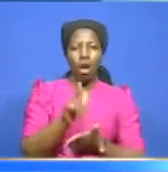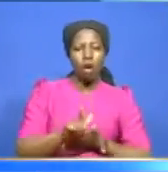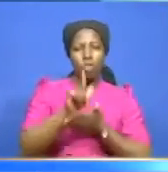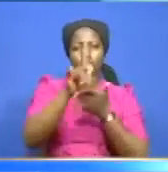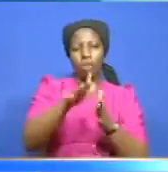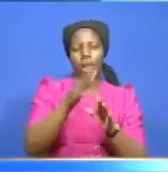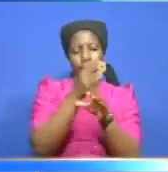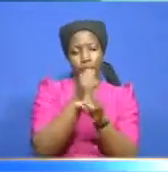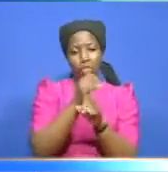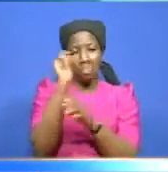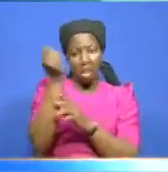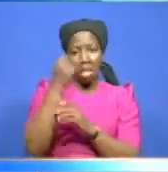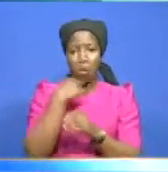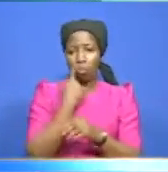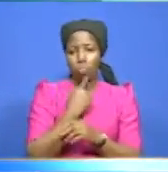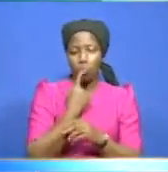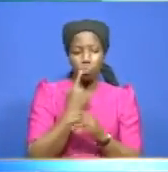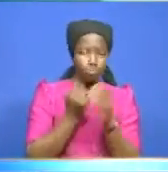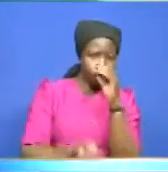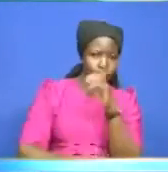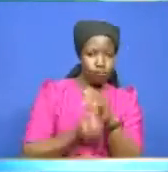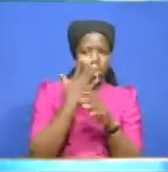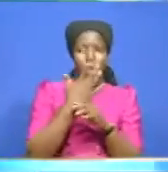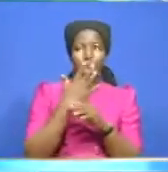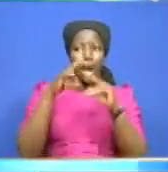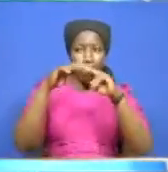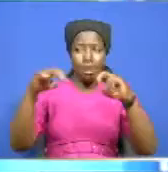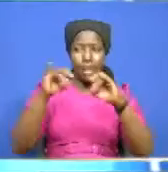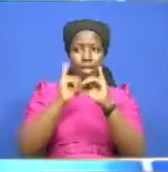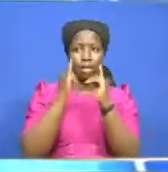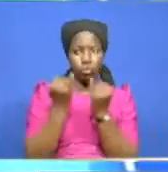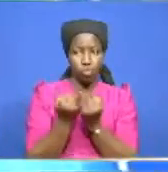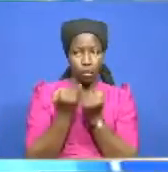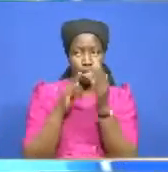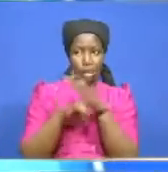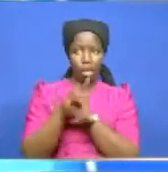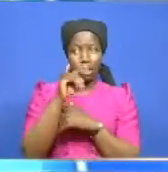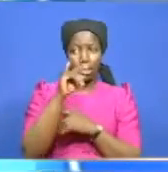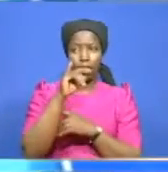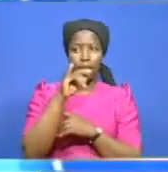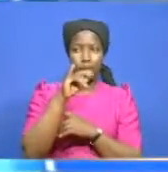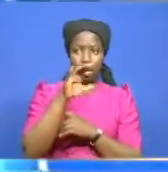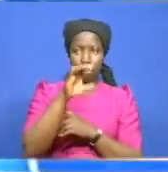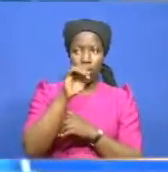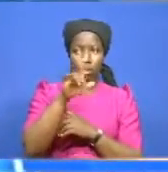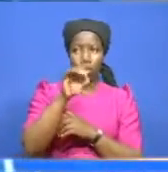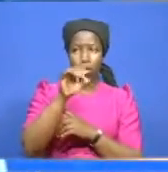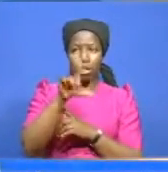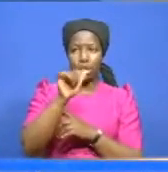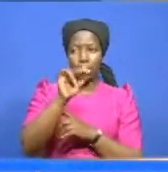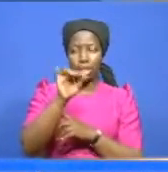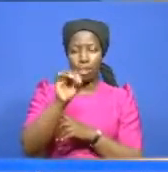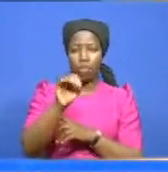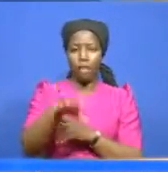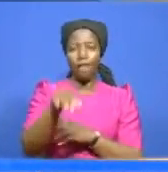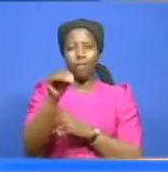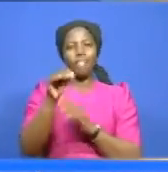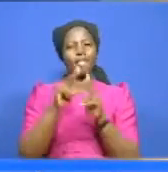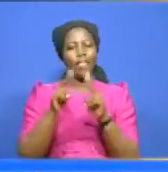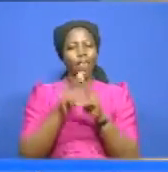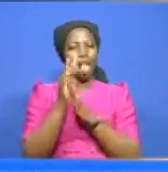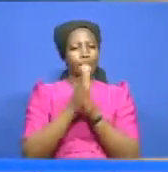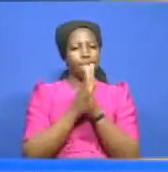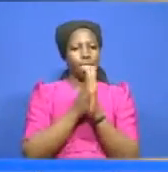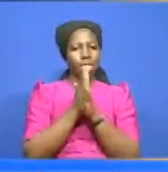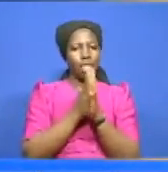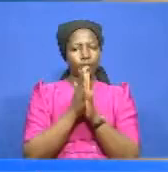commissioned a research body in Colorado, US, by the name Geopol, came to some very interesting findings sometimes in December